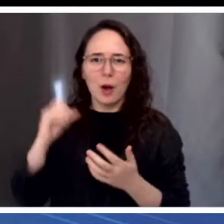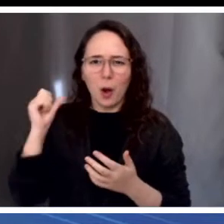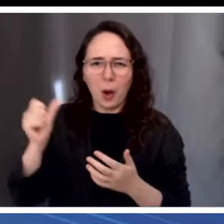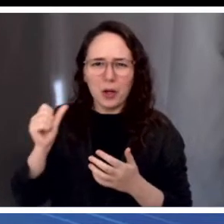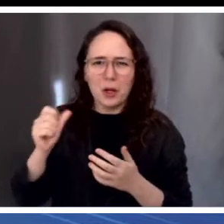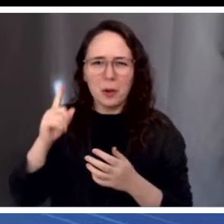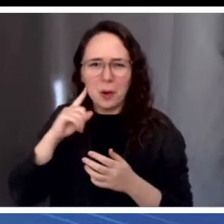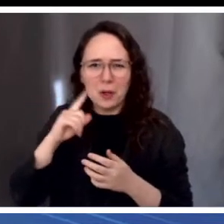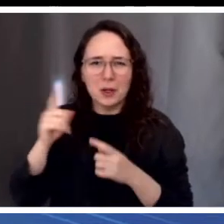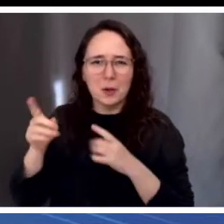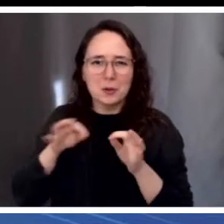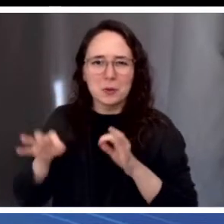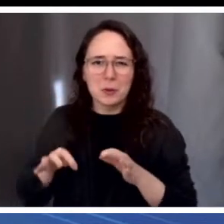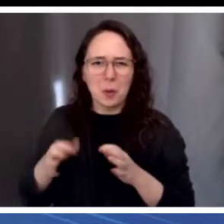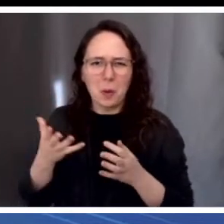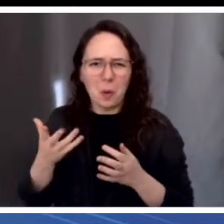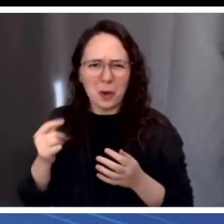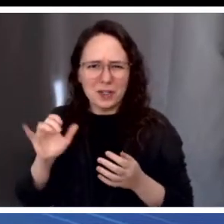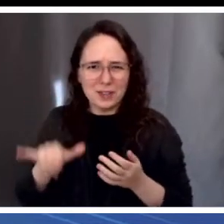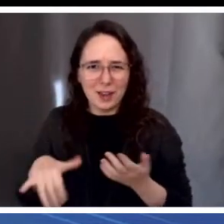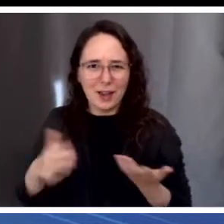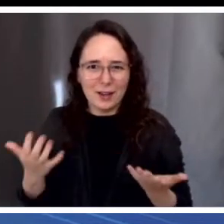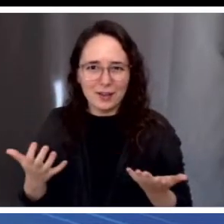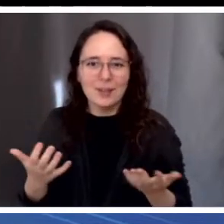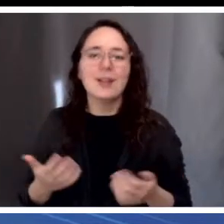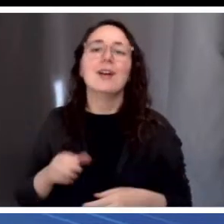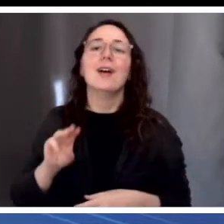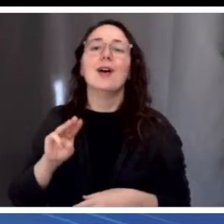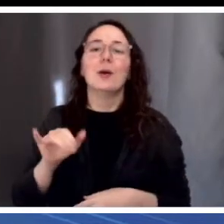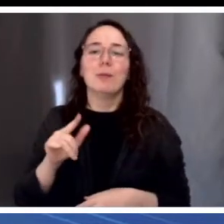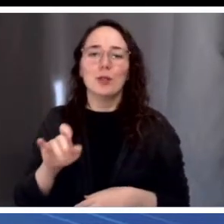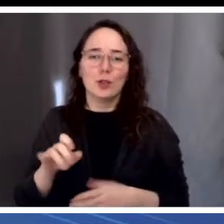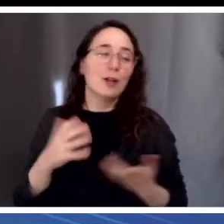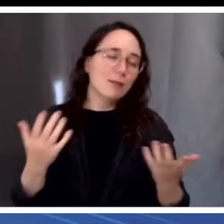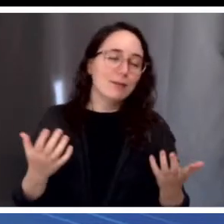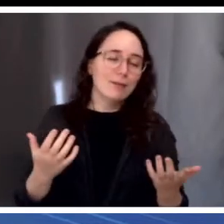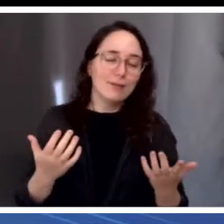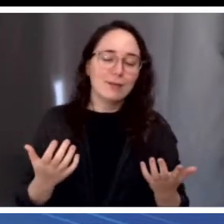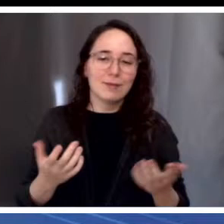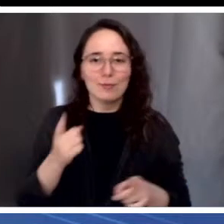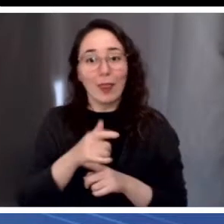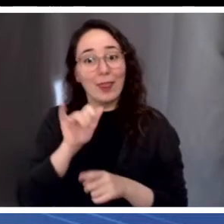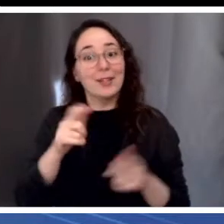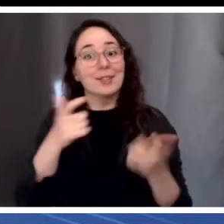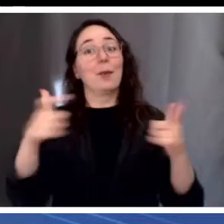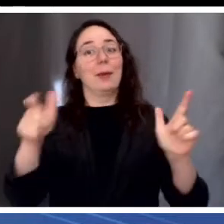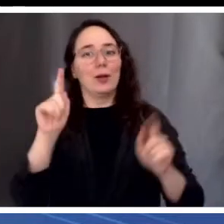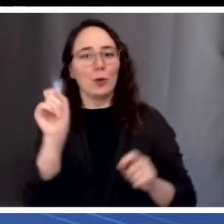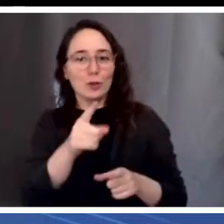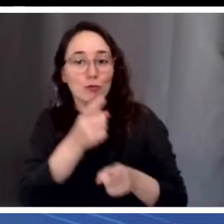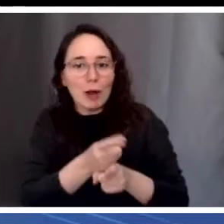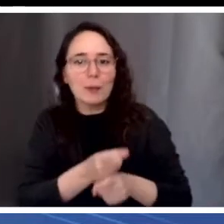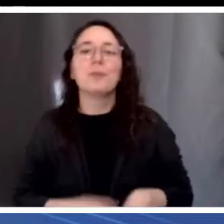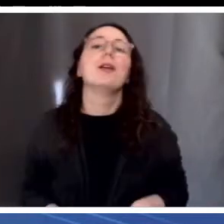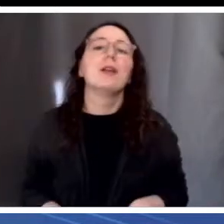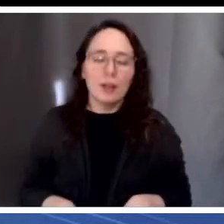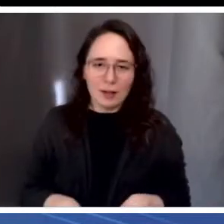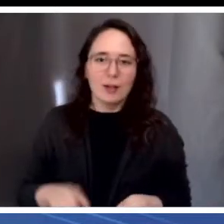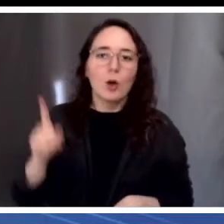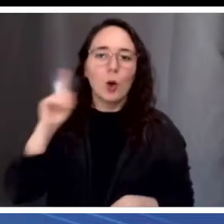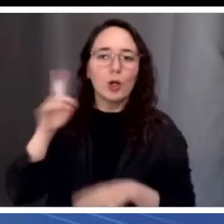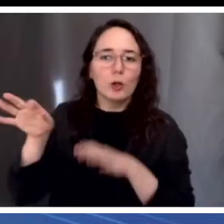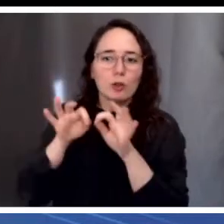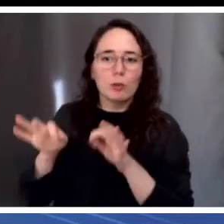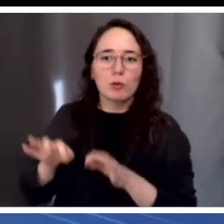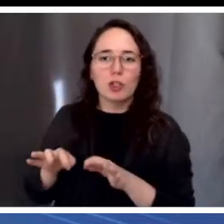The vast, large question of the world. So audio description is a secondary audio track